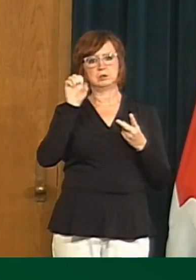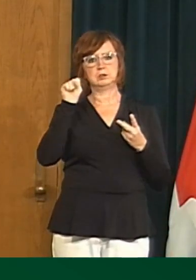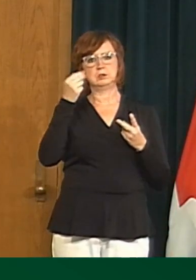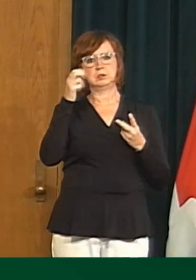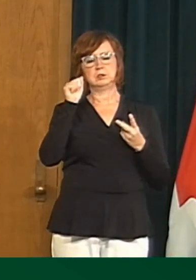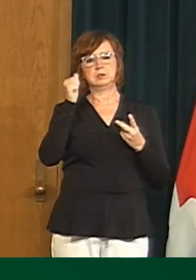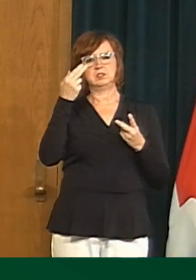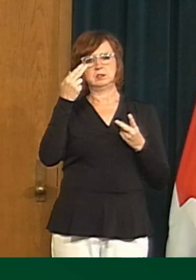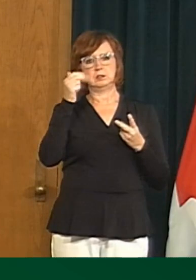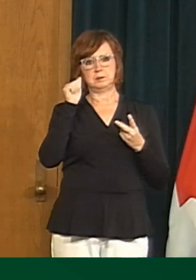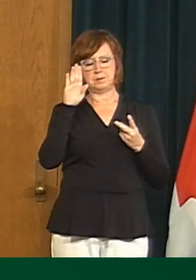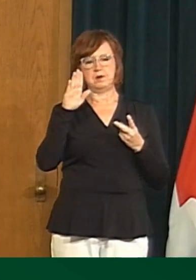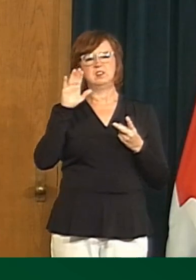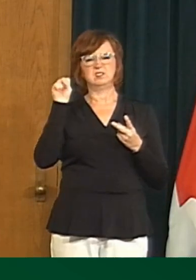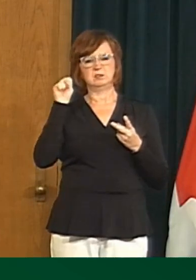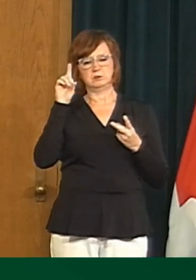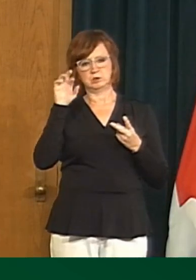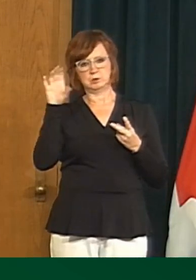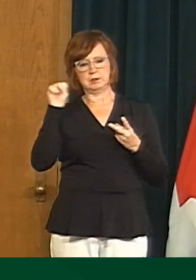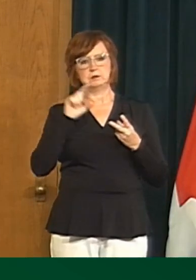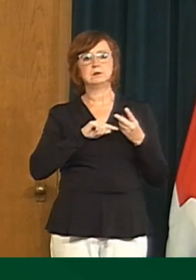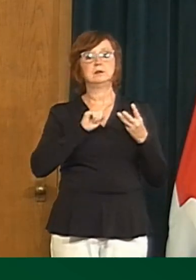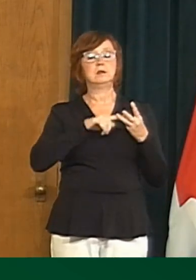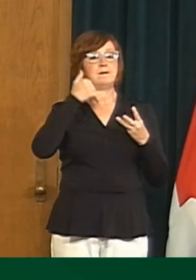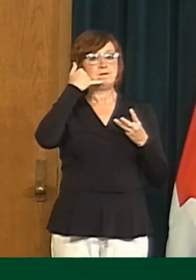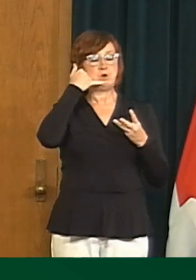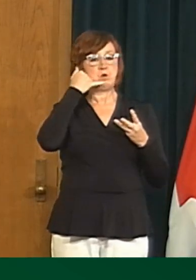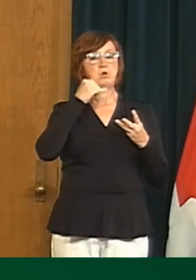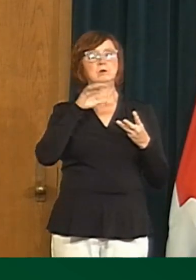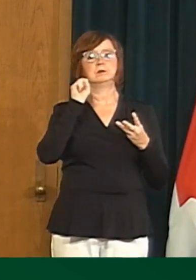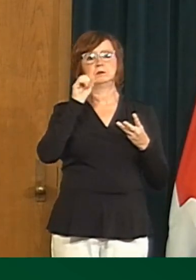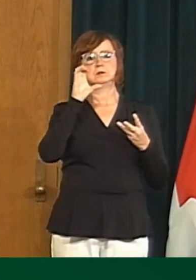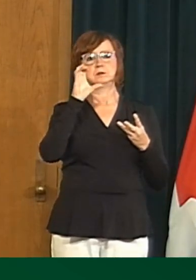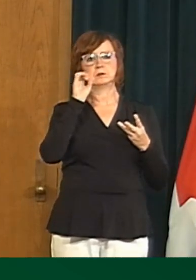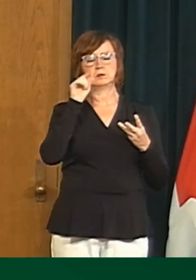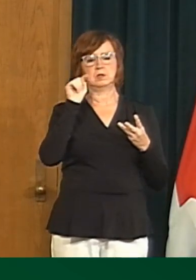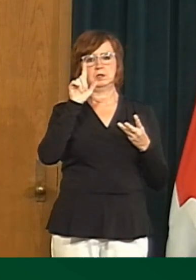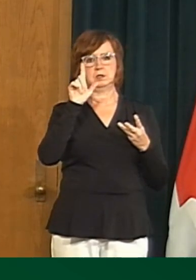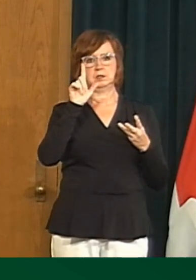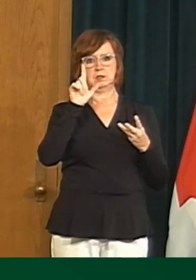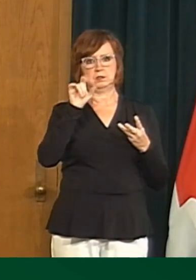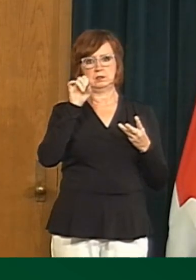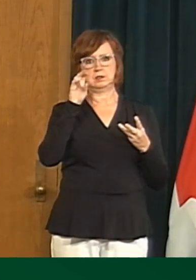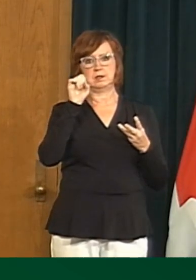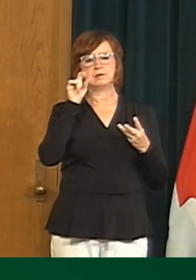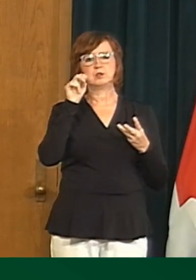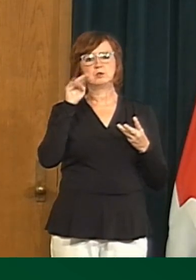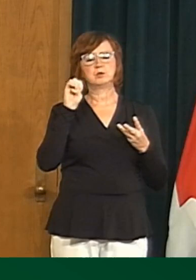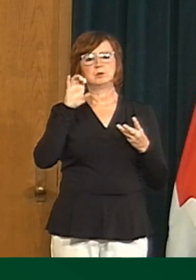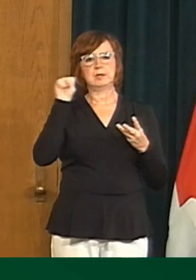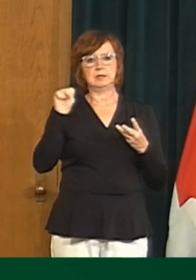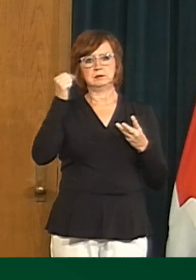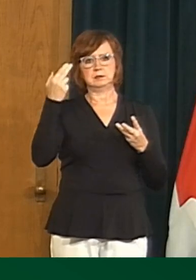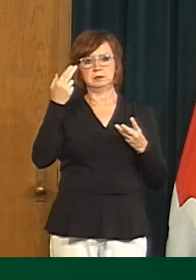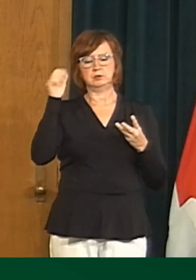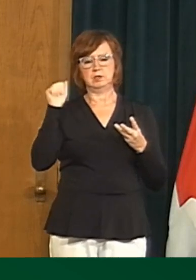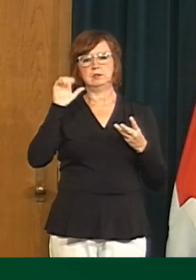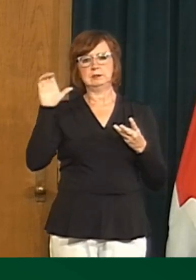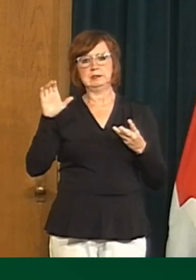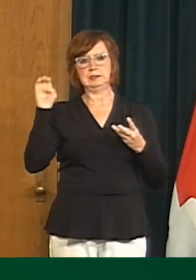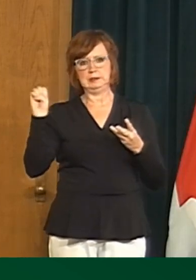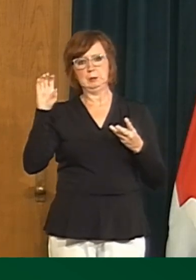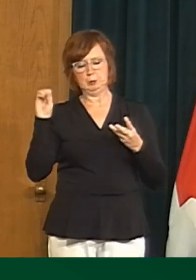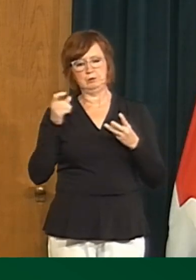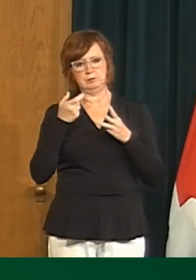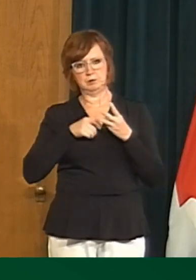Joining us on the phone line from Saskatoon is Scott Livingstone, SHA CEO. Both the Premier and Dr. Shahab will